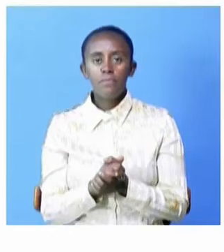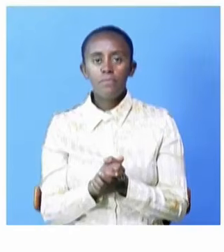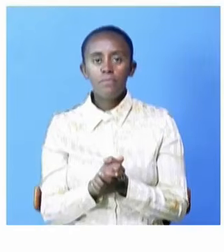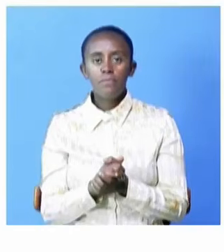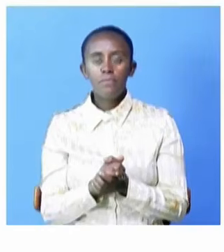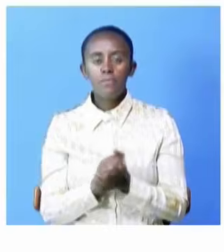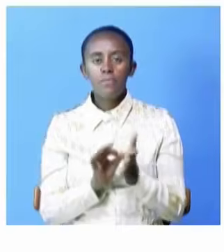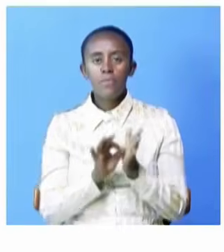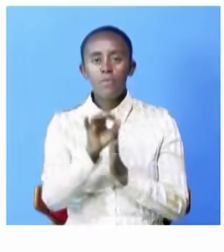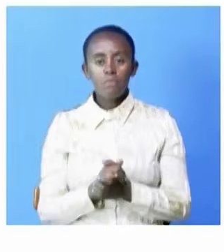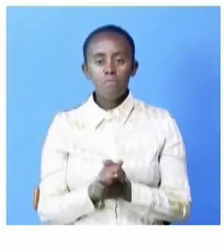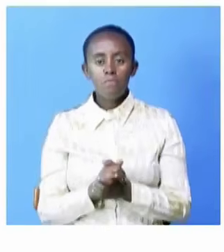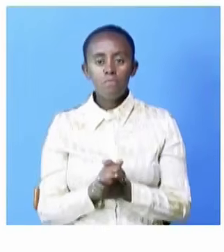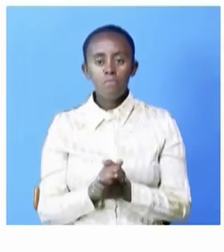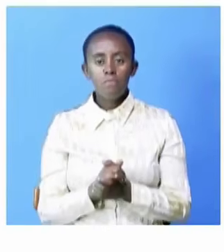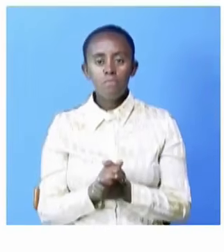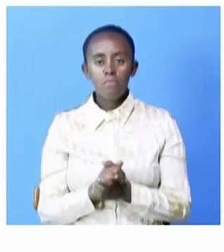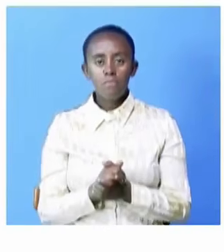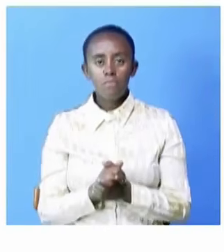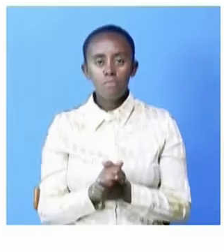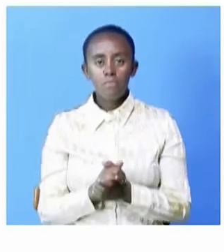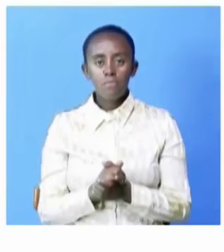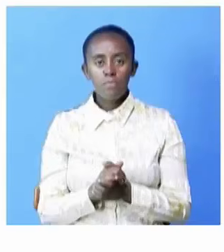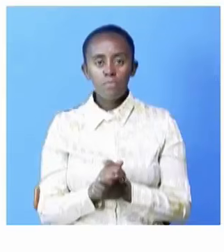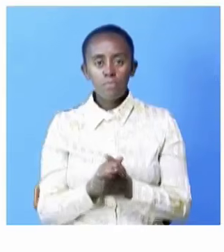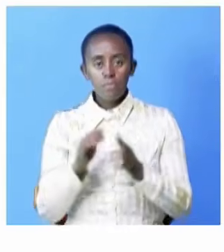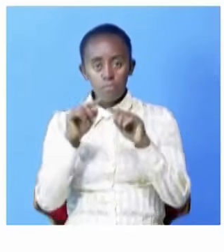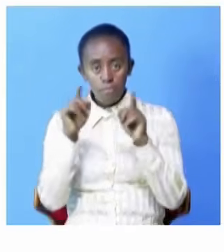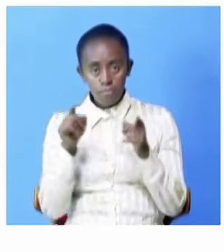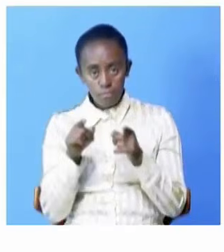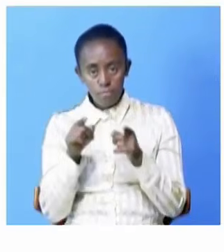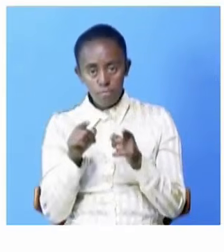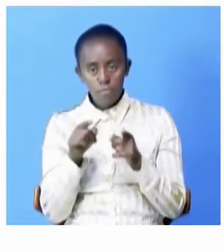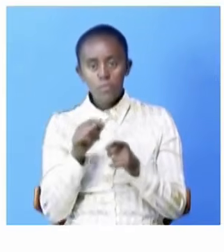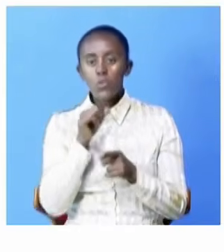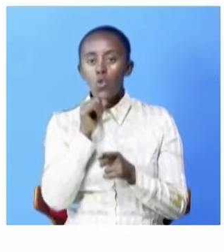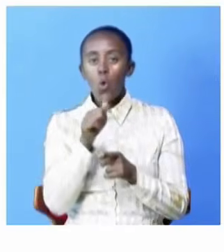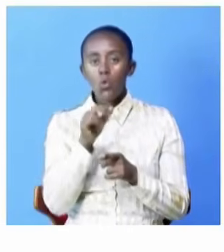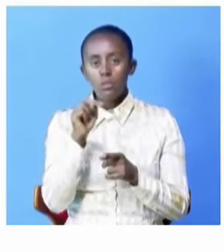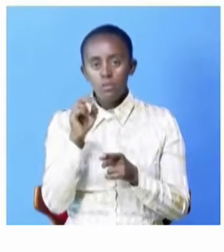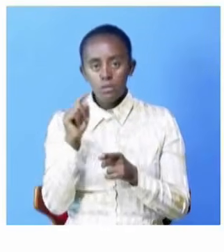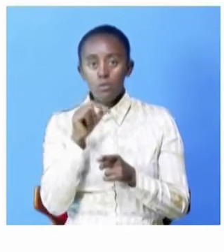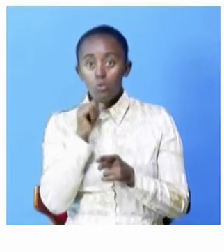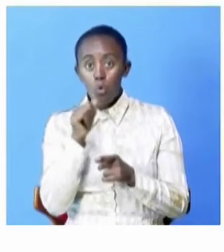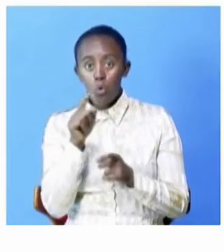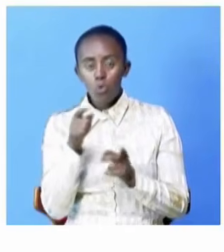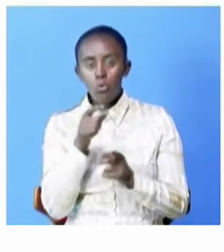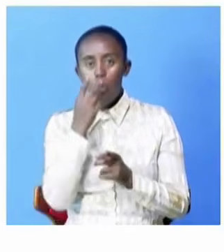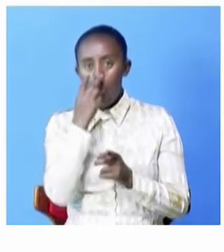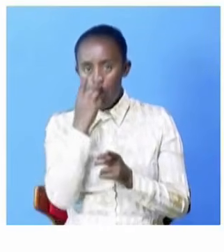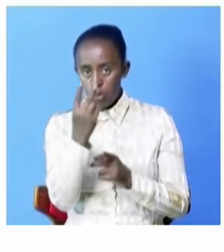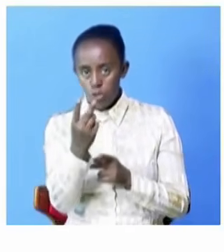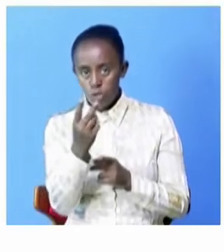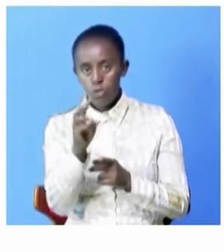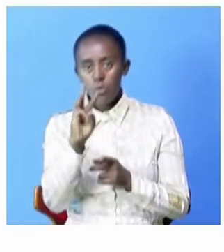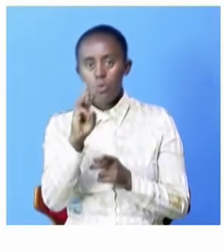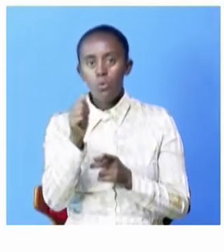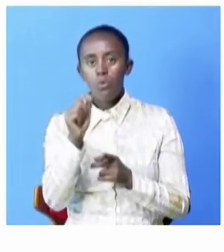Number 1, they, blank space, not watch